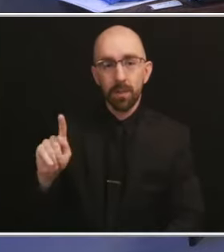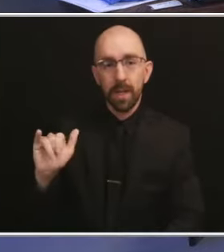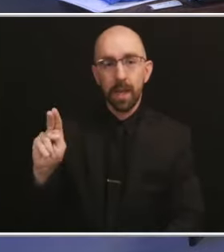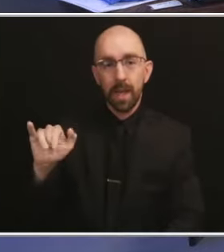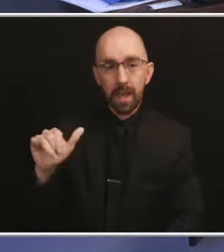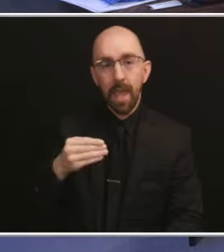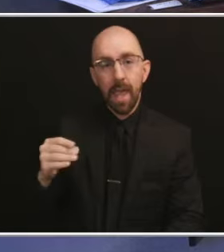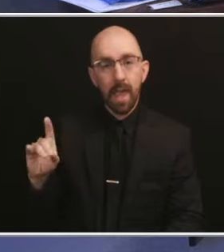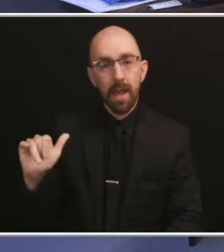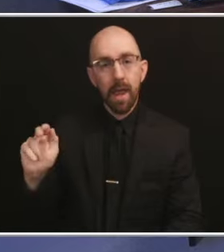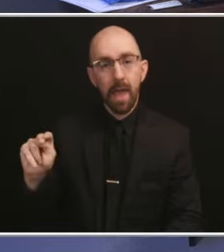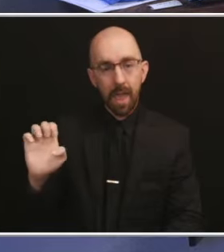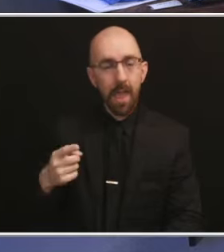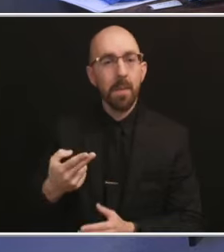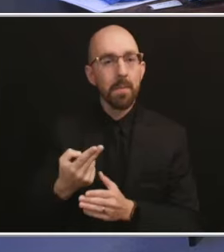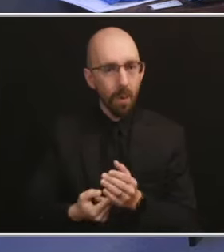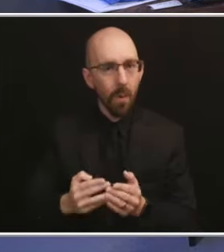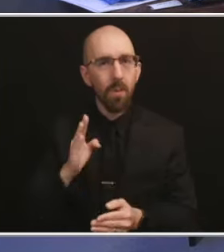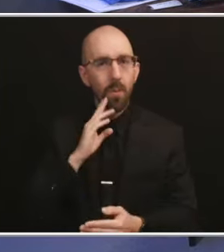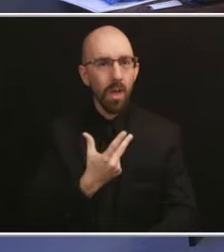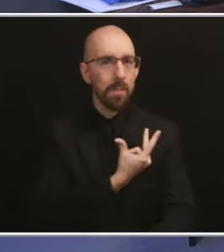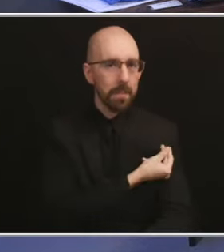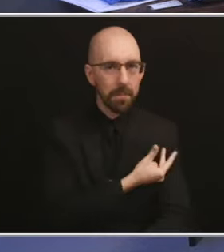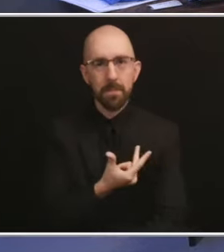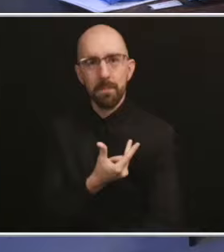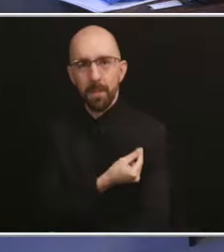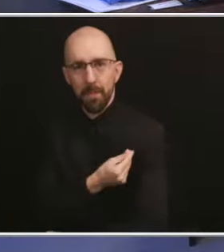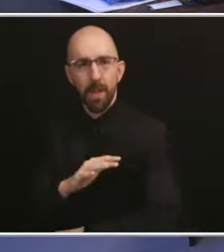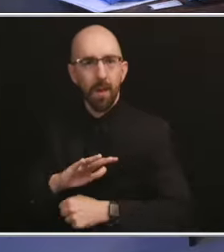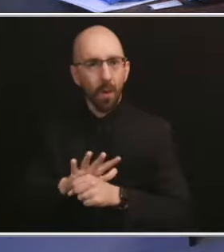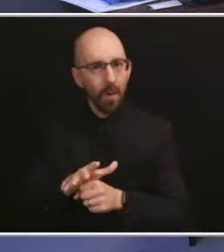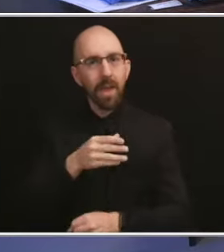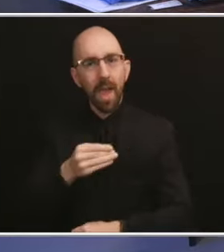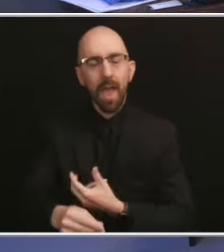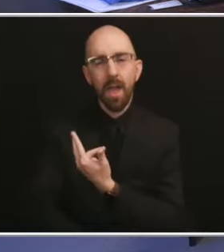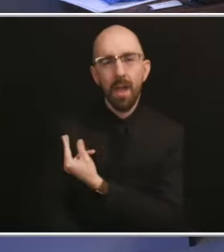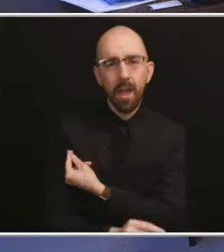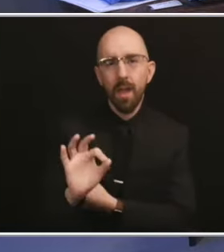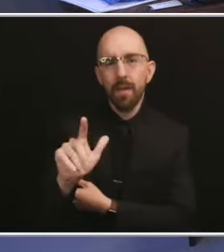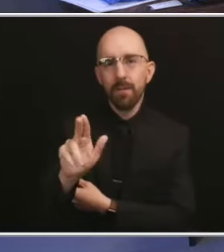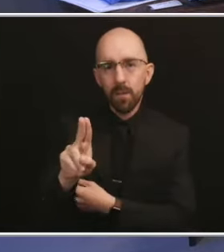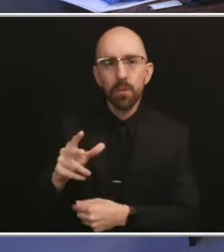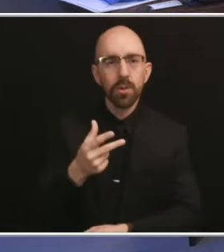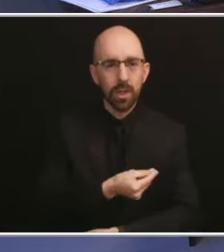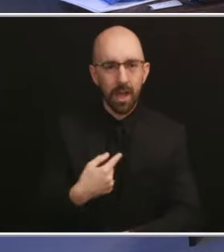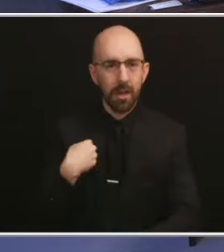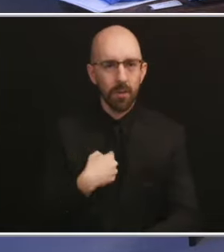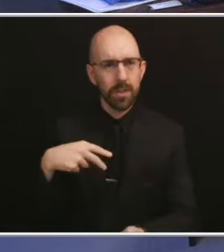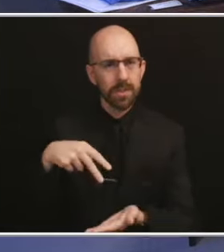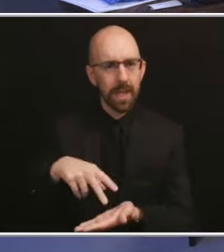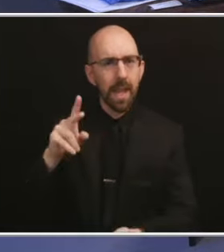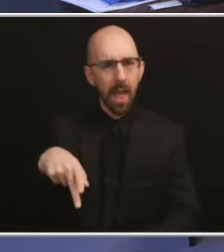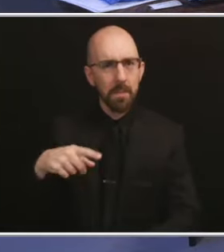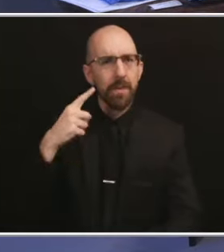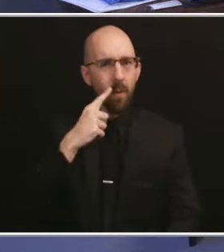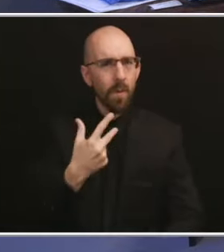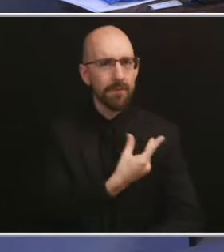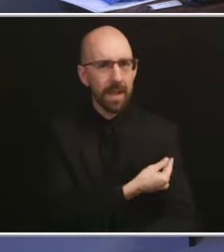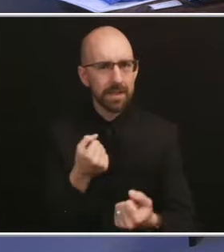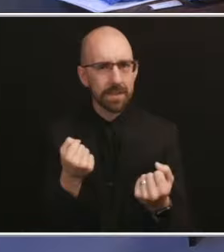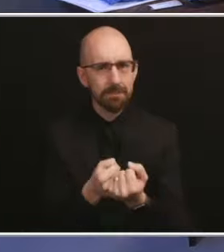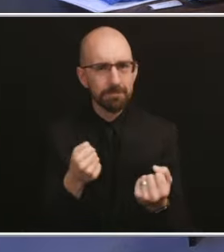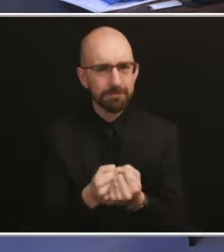and we're both going to get a COVID shot and a flu shot. We are standing up for vaccination. Right